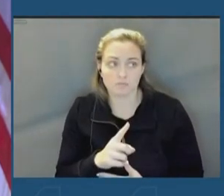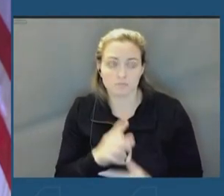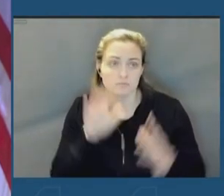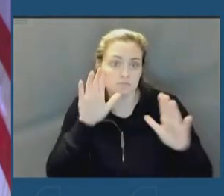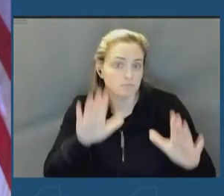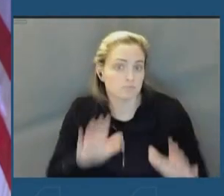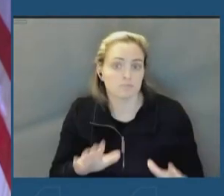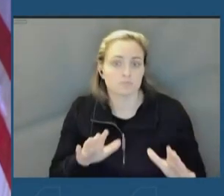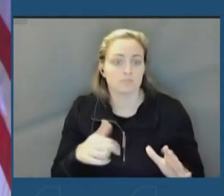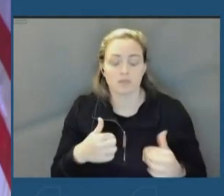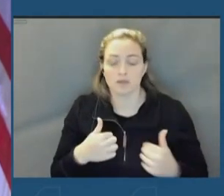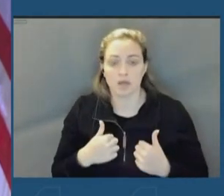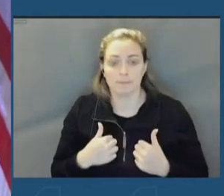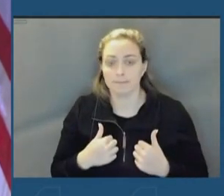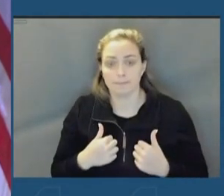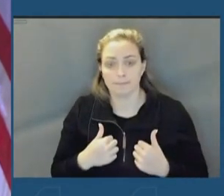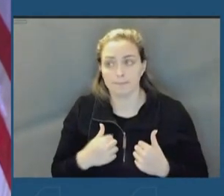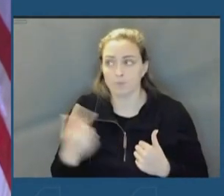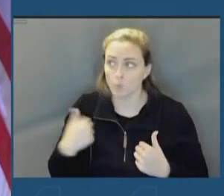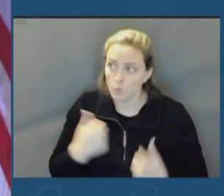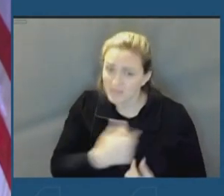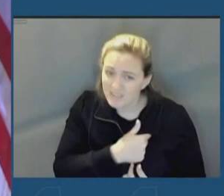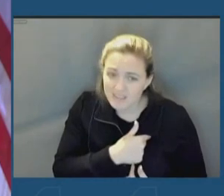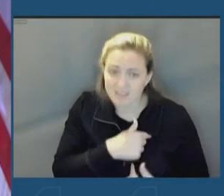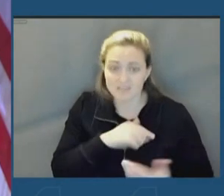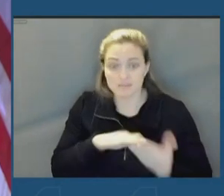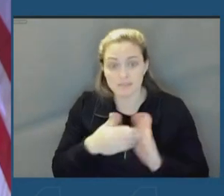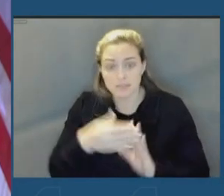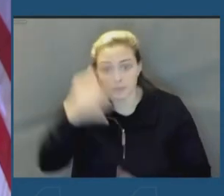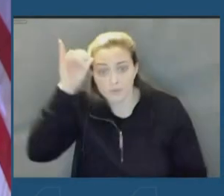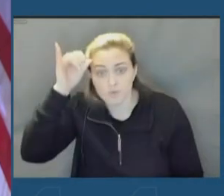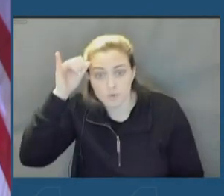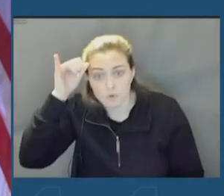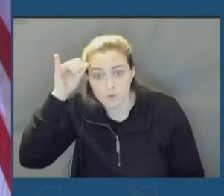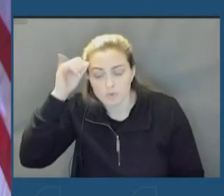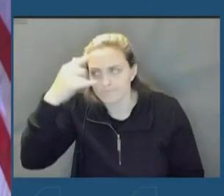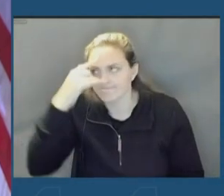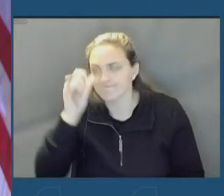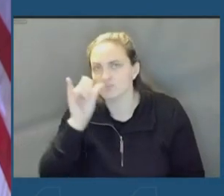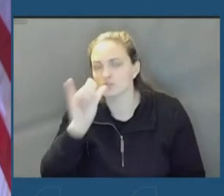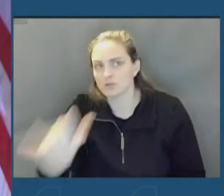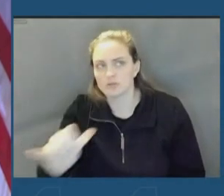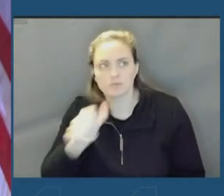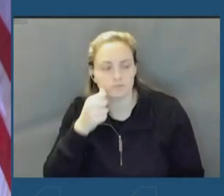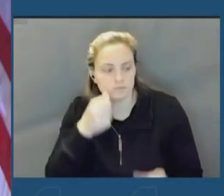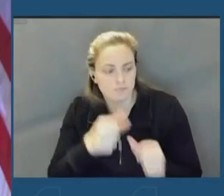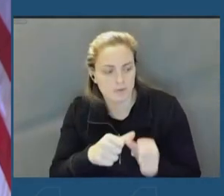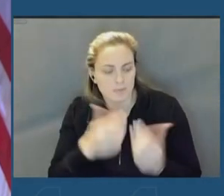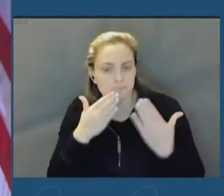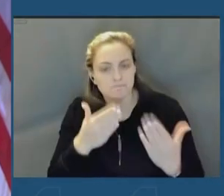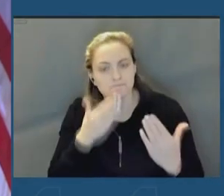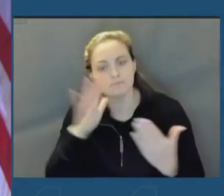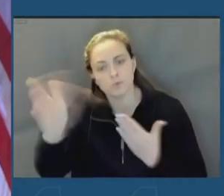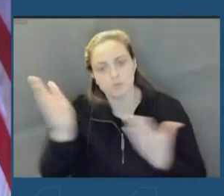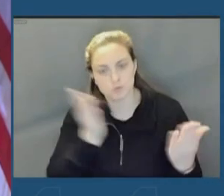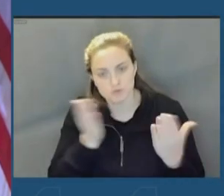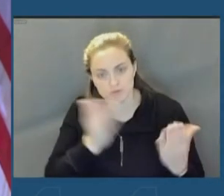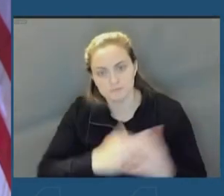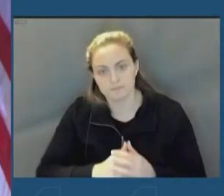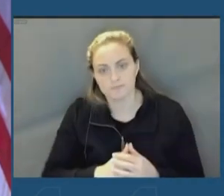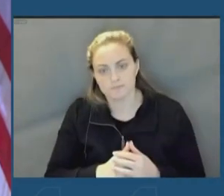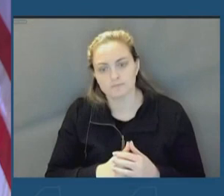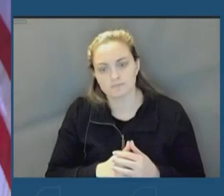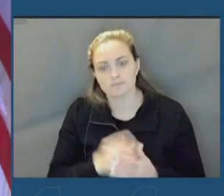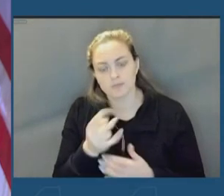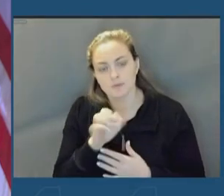and we, the City of Buffalo, will forever be grateful to your service in the blizzard